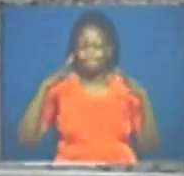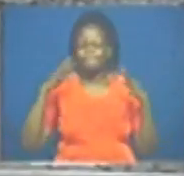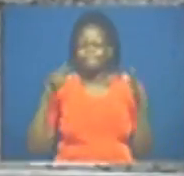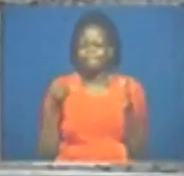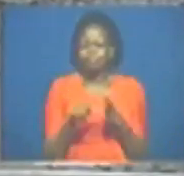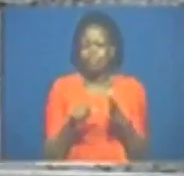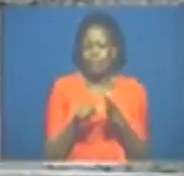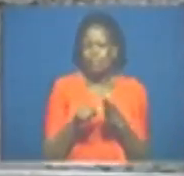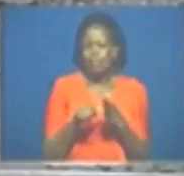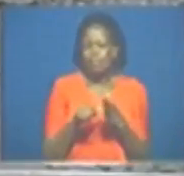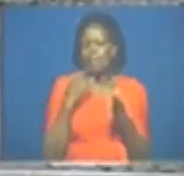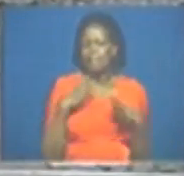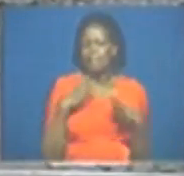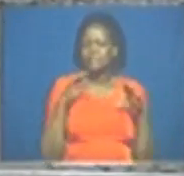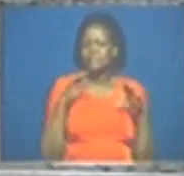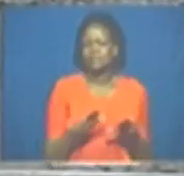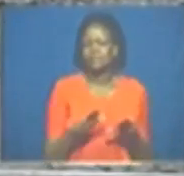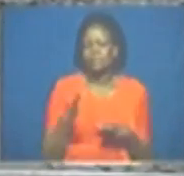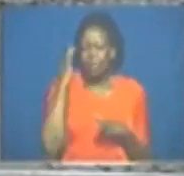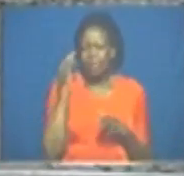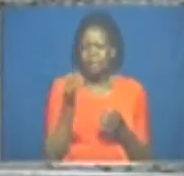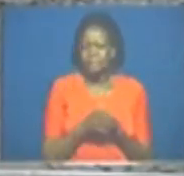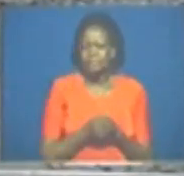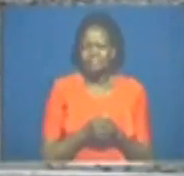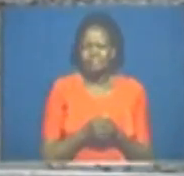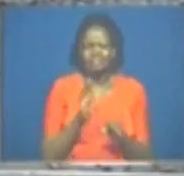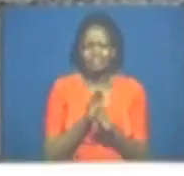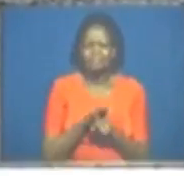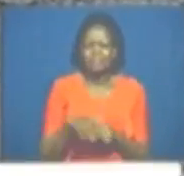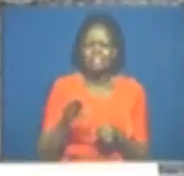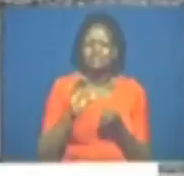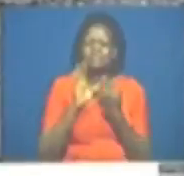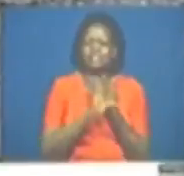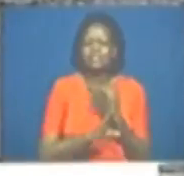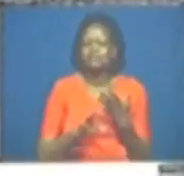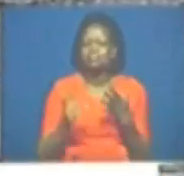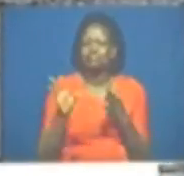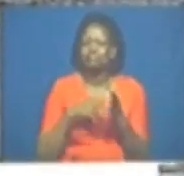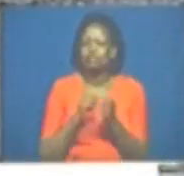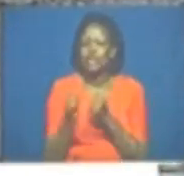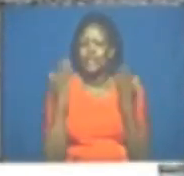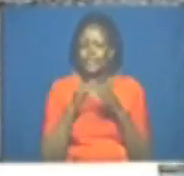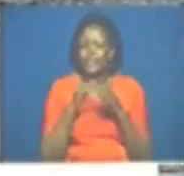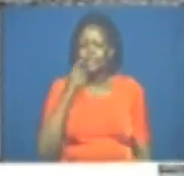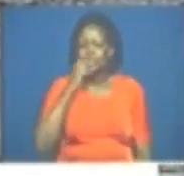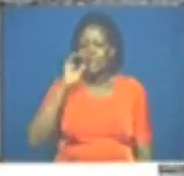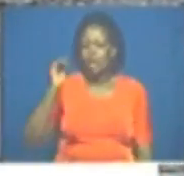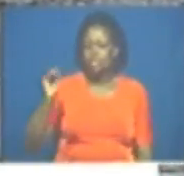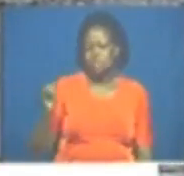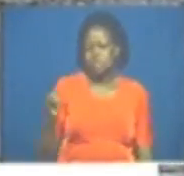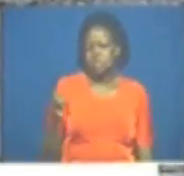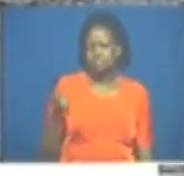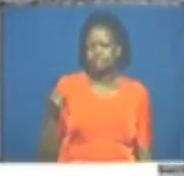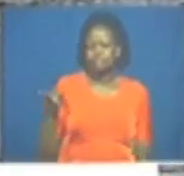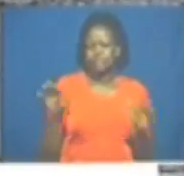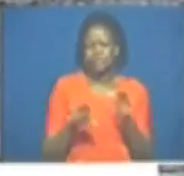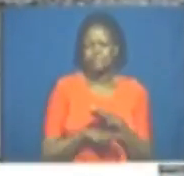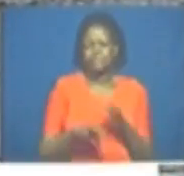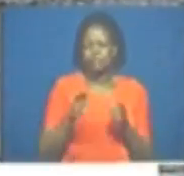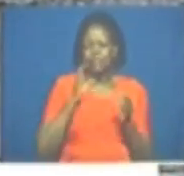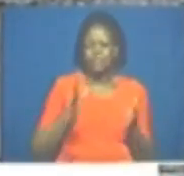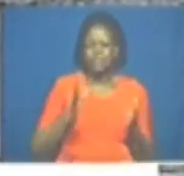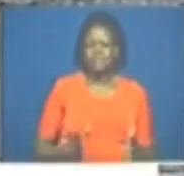sufferings to many, with roads in most parts of the country washed away. In Kitui County, new sub-county deputy commissioner James